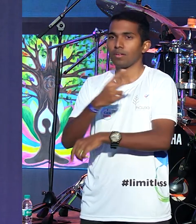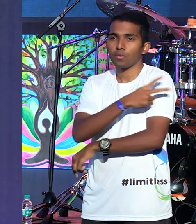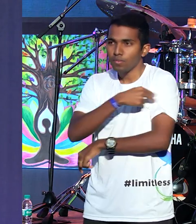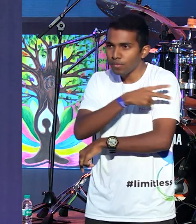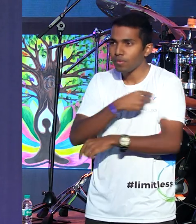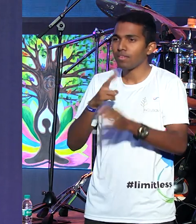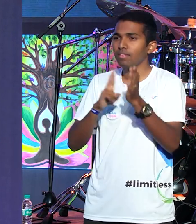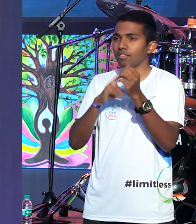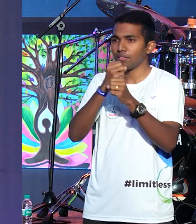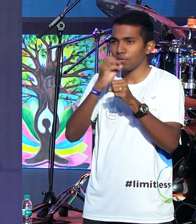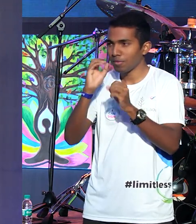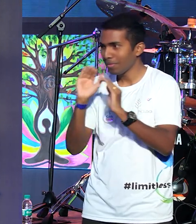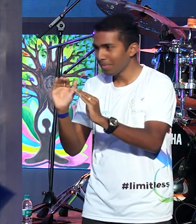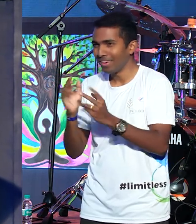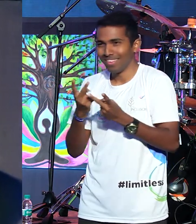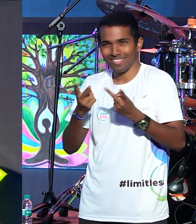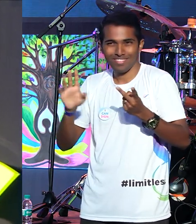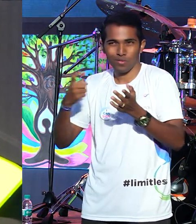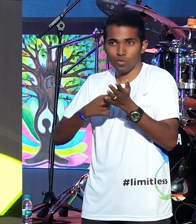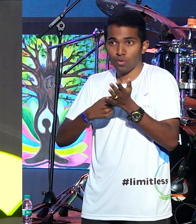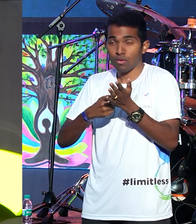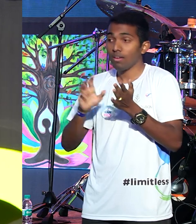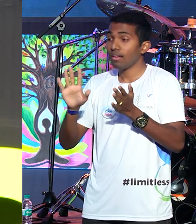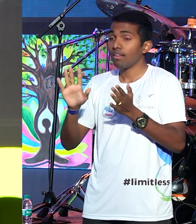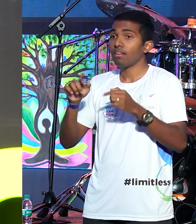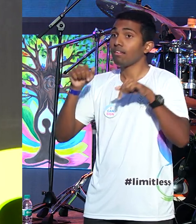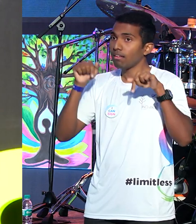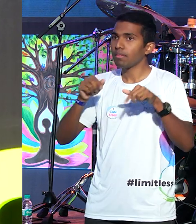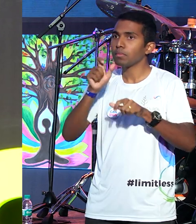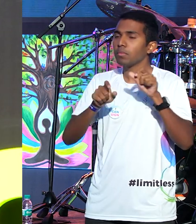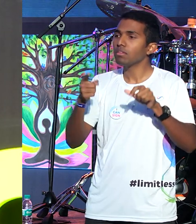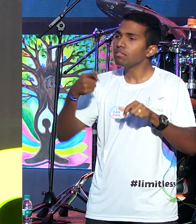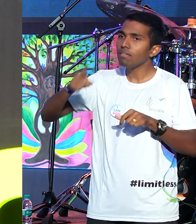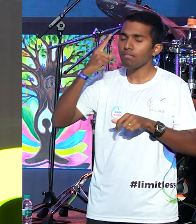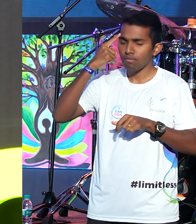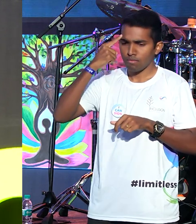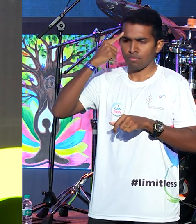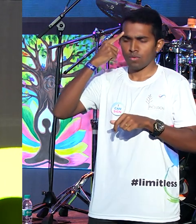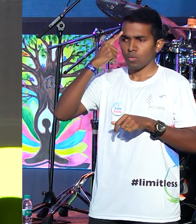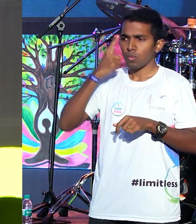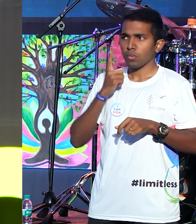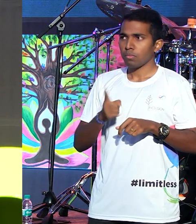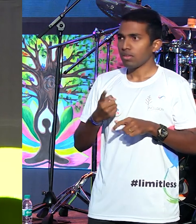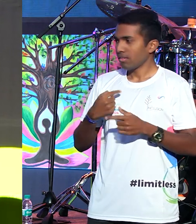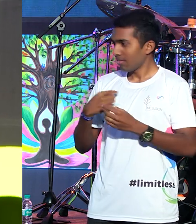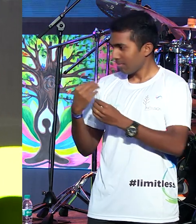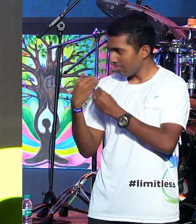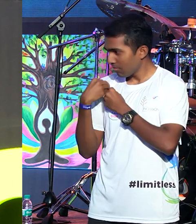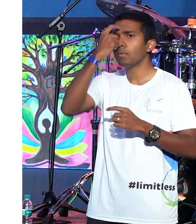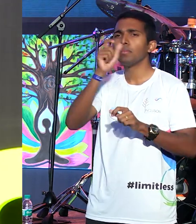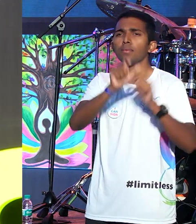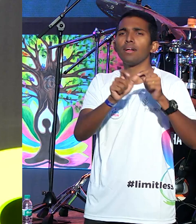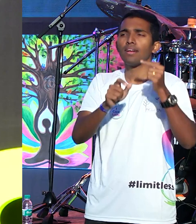organization progress and inclusion and innovation doesn't happen without having a diverse set of people, without being more